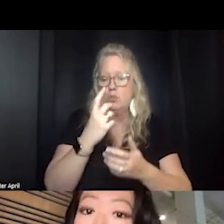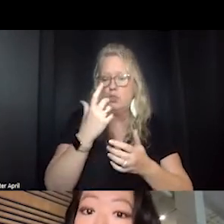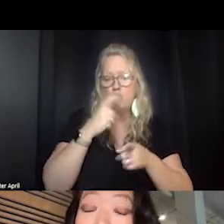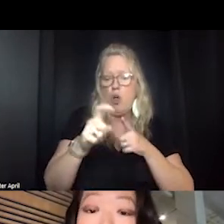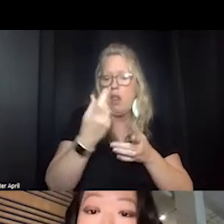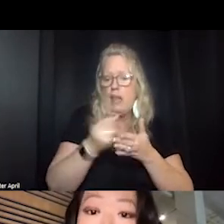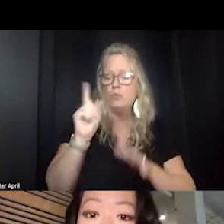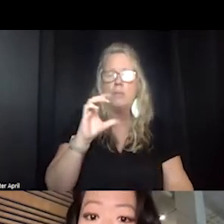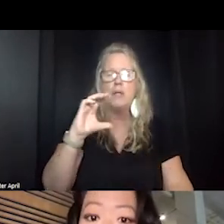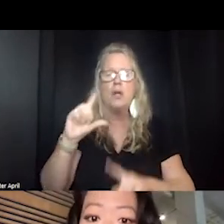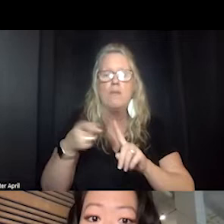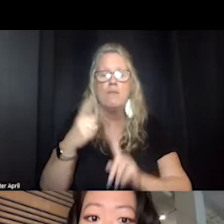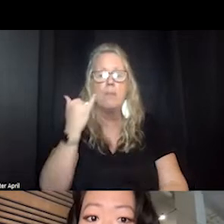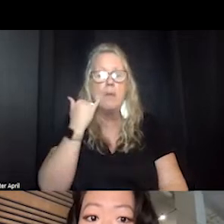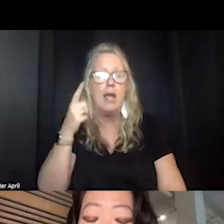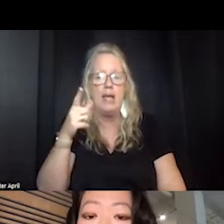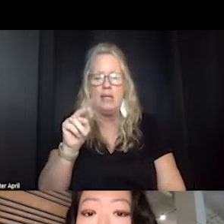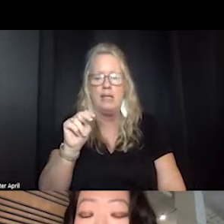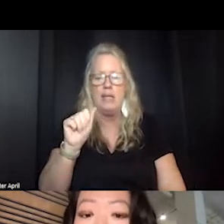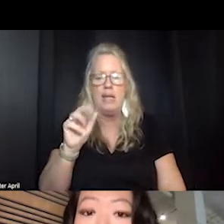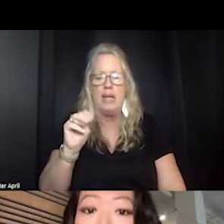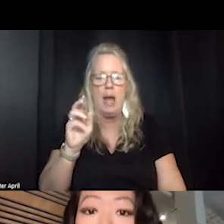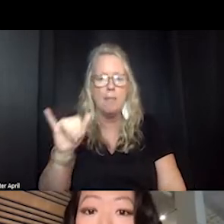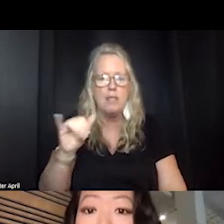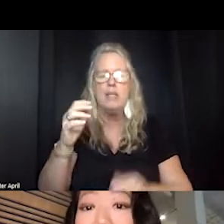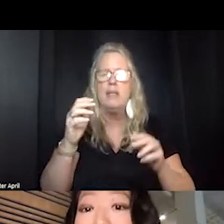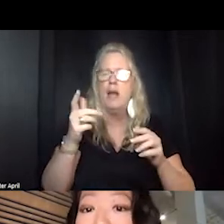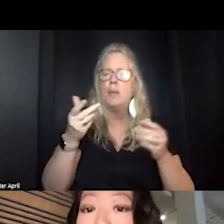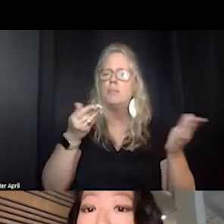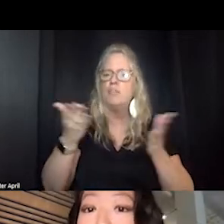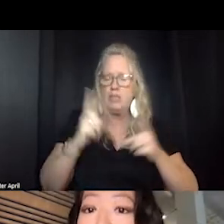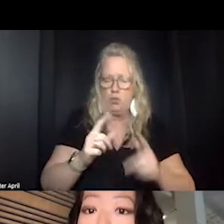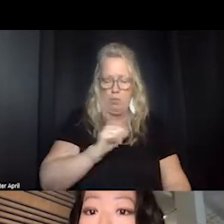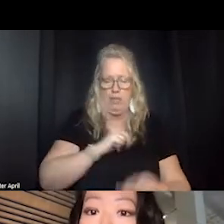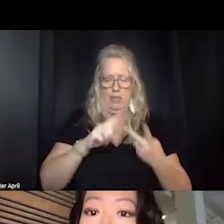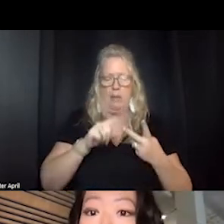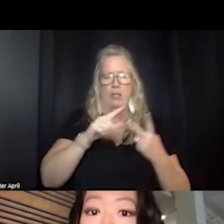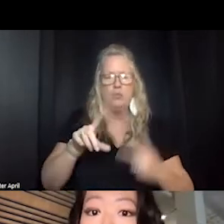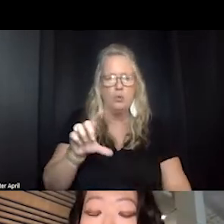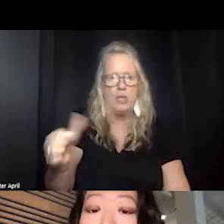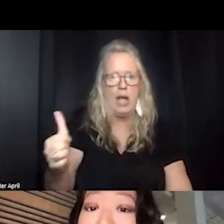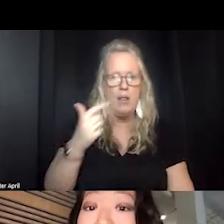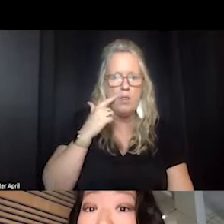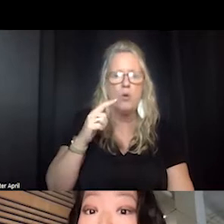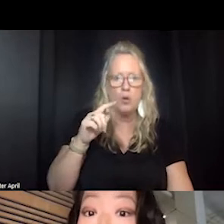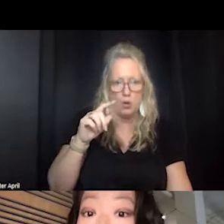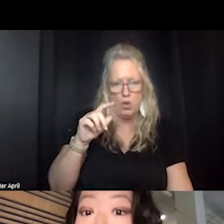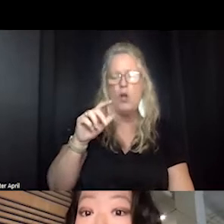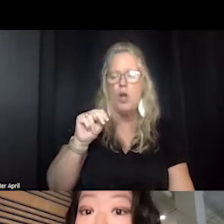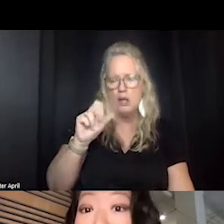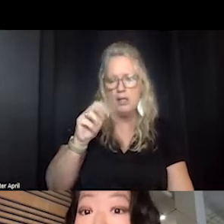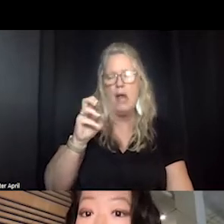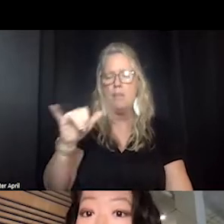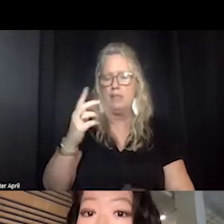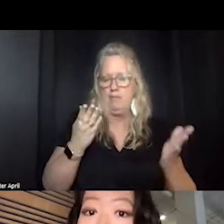story from a NAMI facilitator. And here's the quote. Myself and 2 other NAMI facilitators had a situation